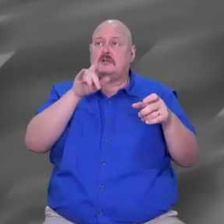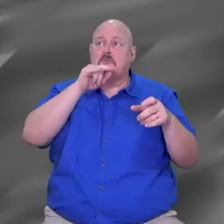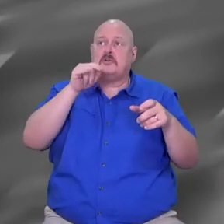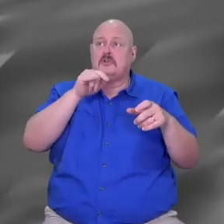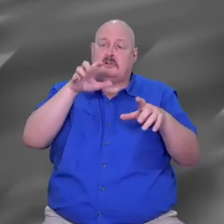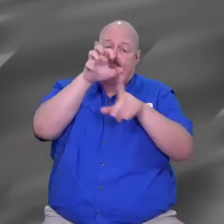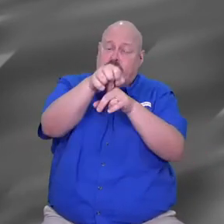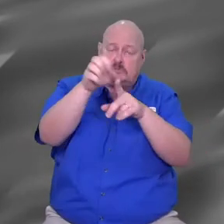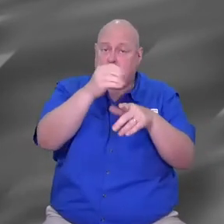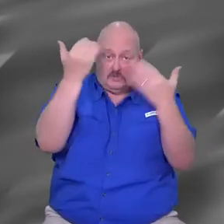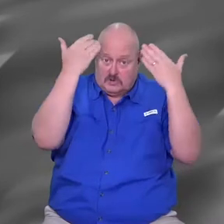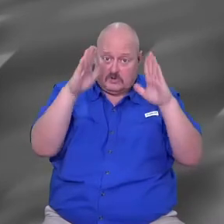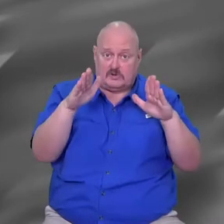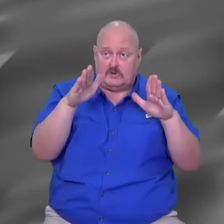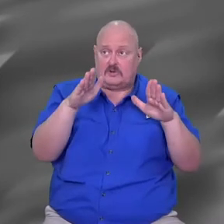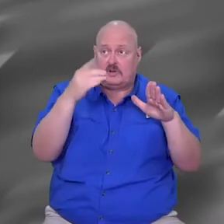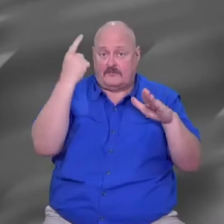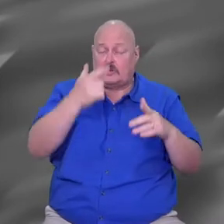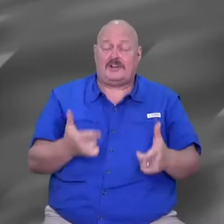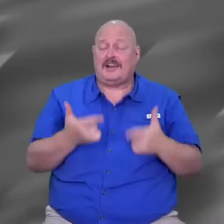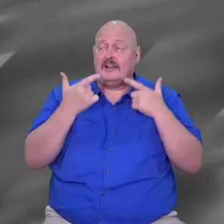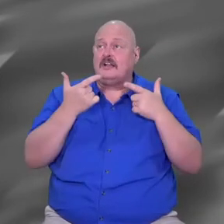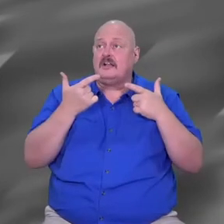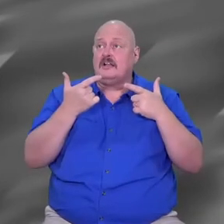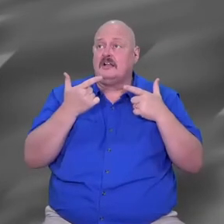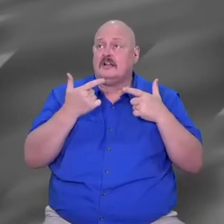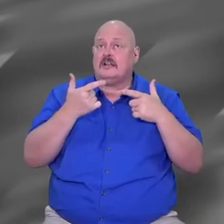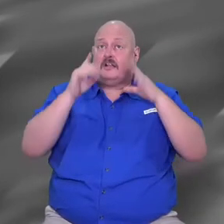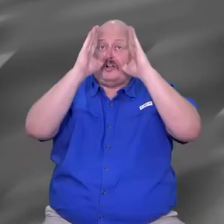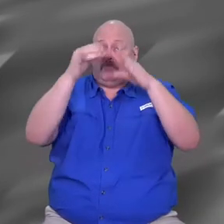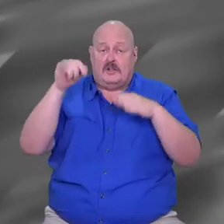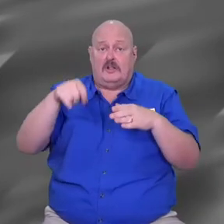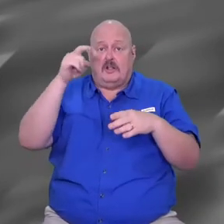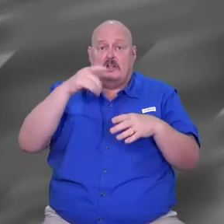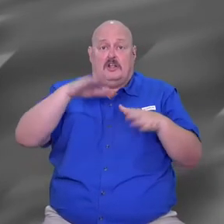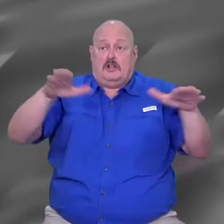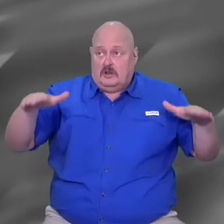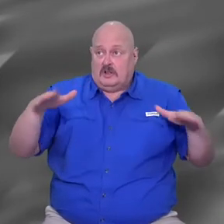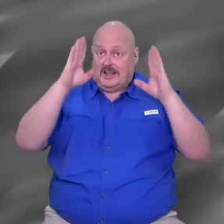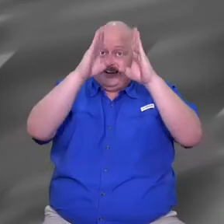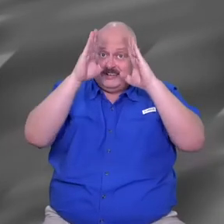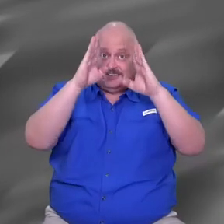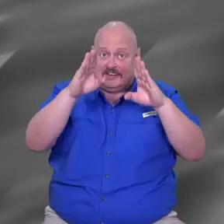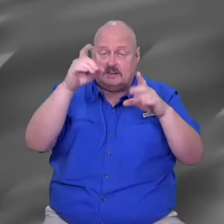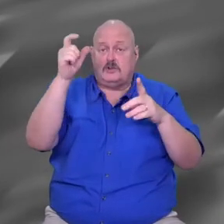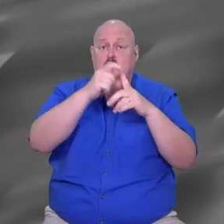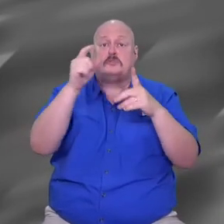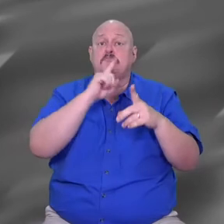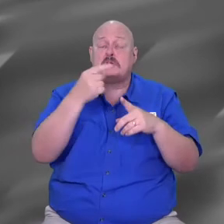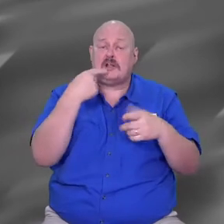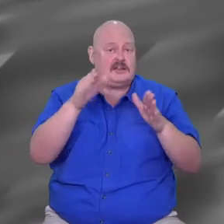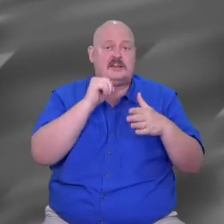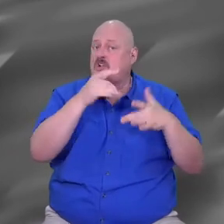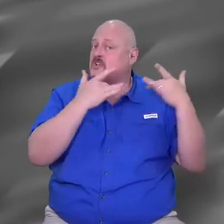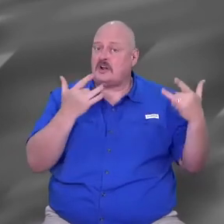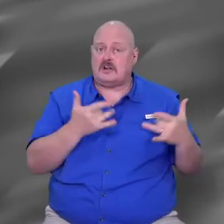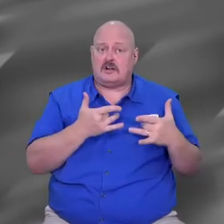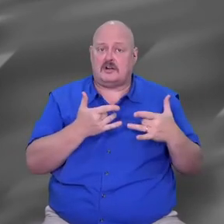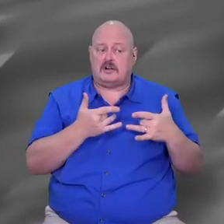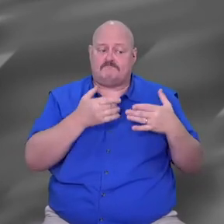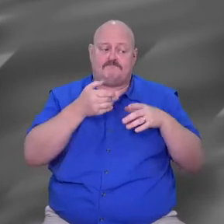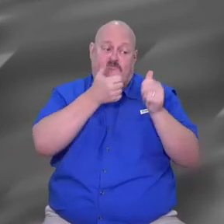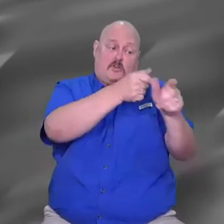and knoweth not that it is for his life. Hearken unto me now, therefore, O you children. Attend to the words of my mouth. Let not thine heart decline to her